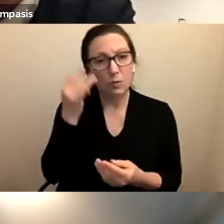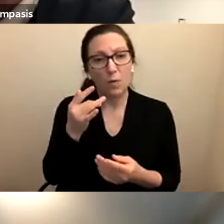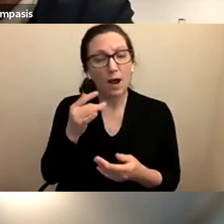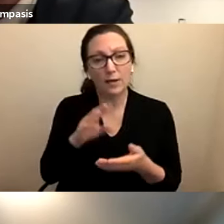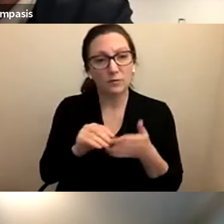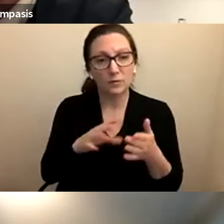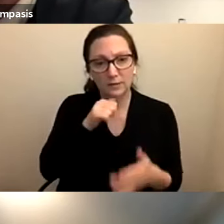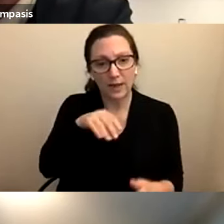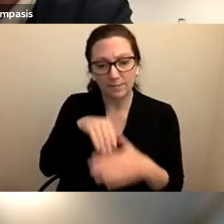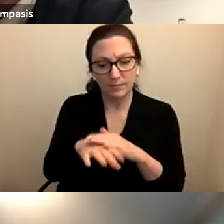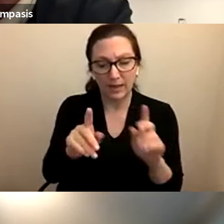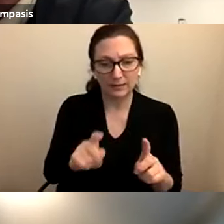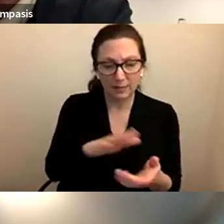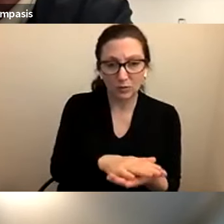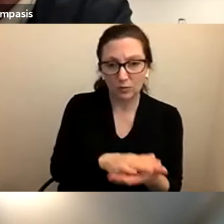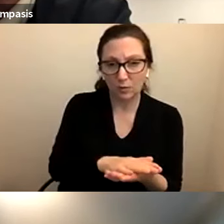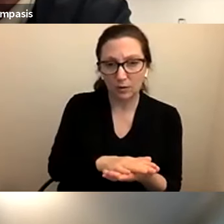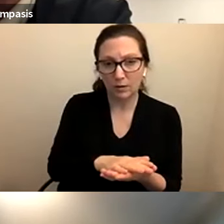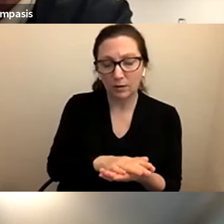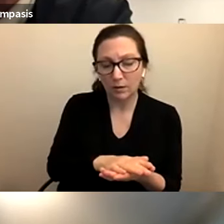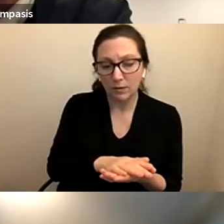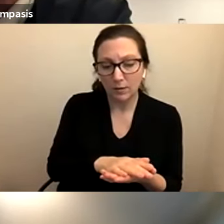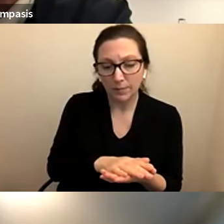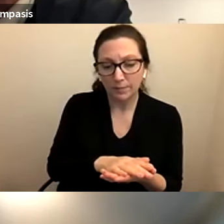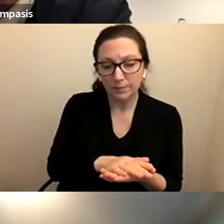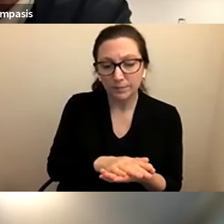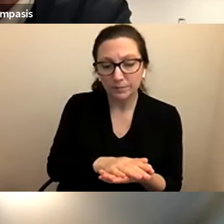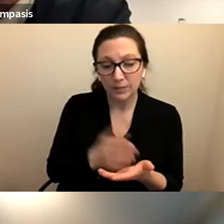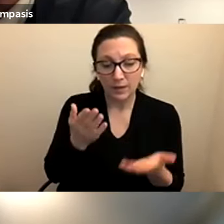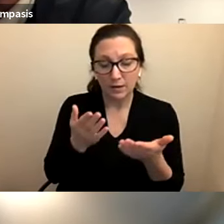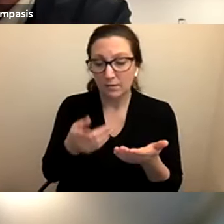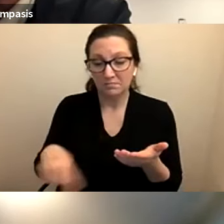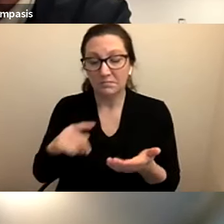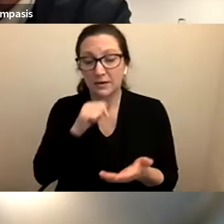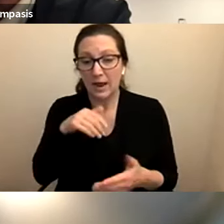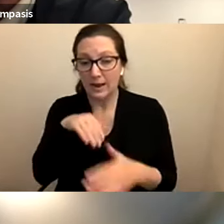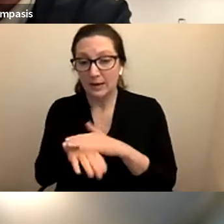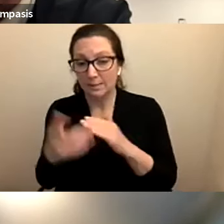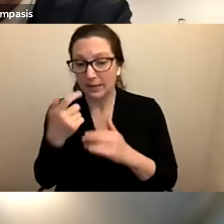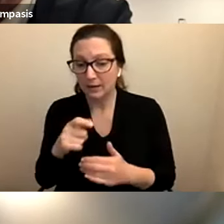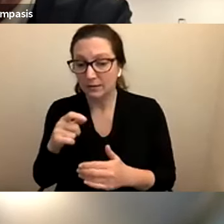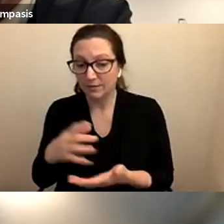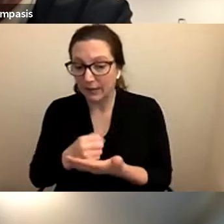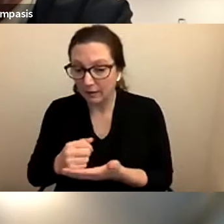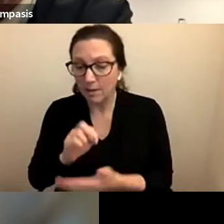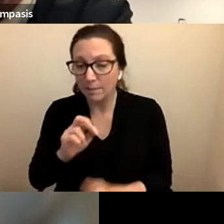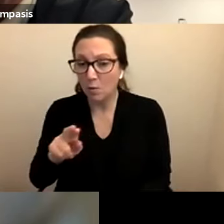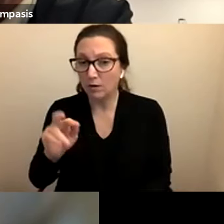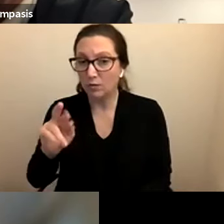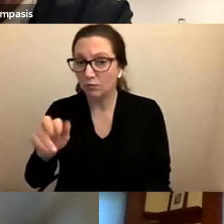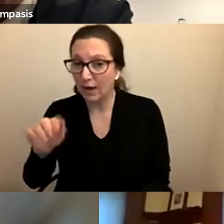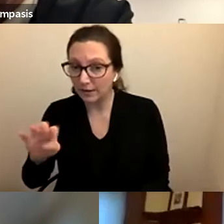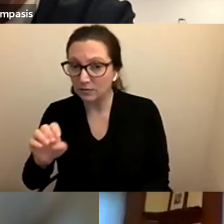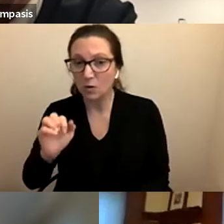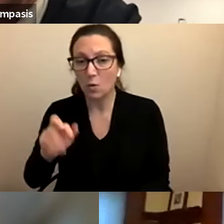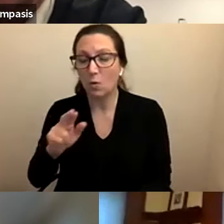merit-based method? What percentage is because of low income, or because of race, or because of lack of hard work,